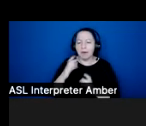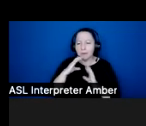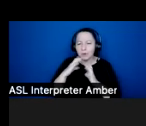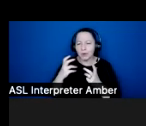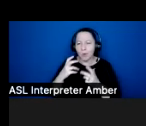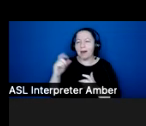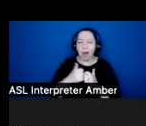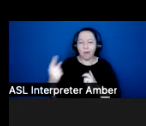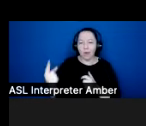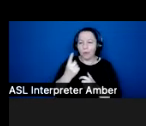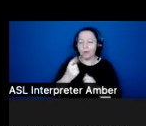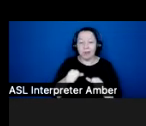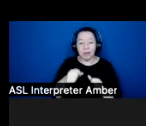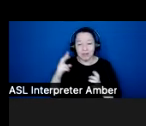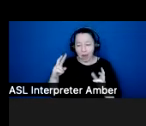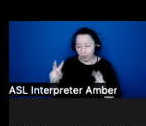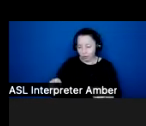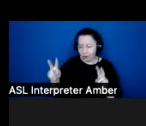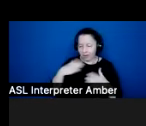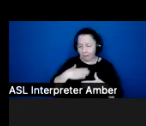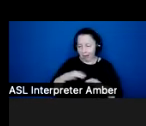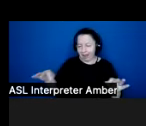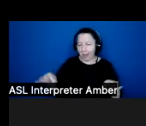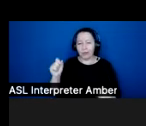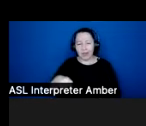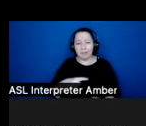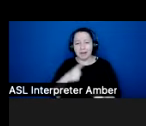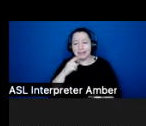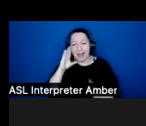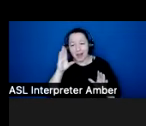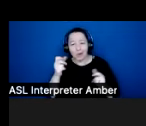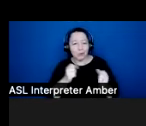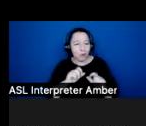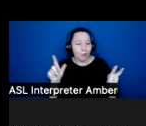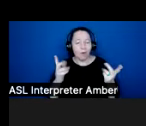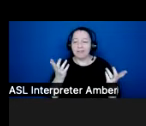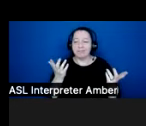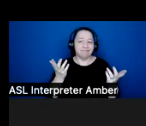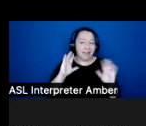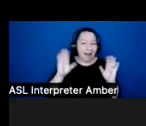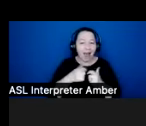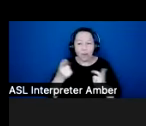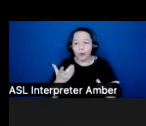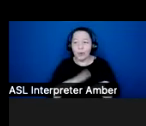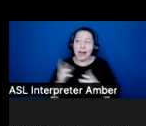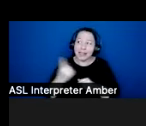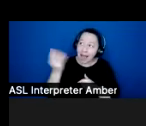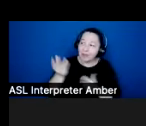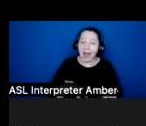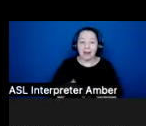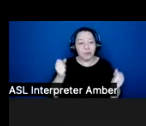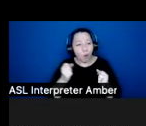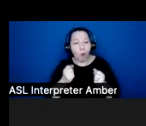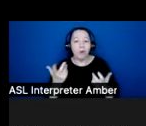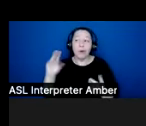read body language, but I mean I say hi to everybody. Hi, how are you today? Oh, what a nice day. Look, it's cold. Oh, look,